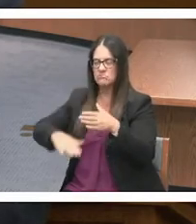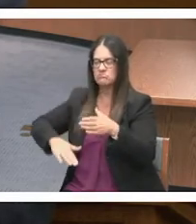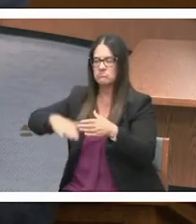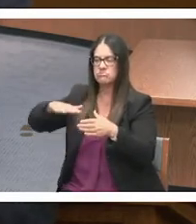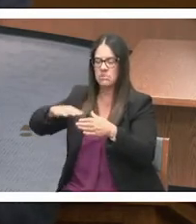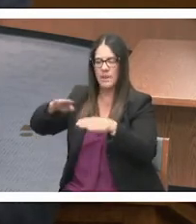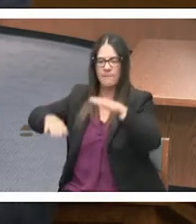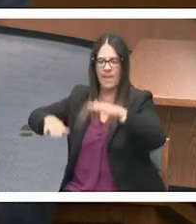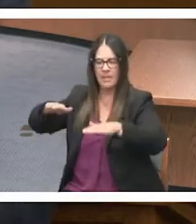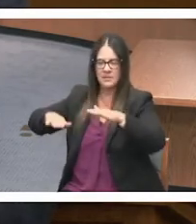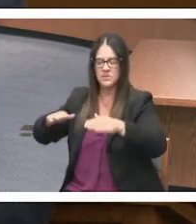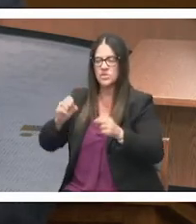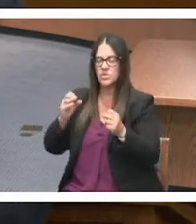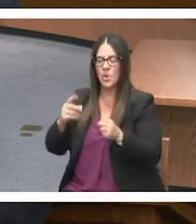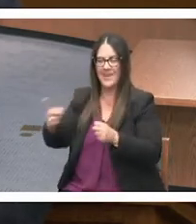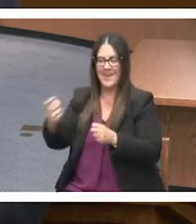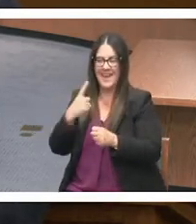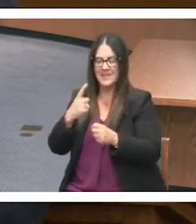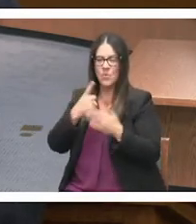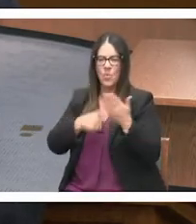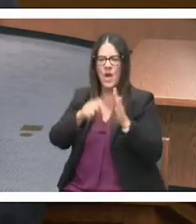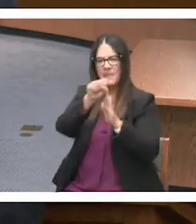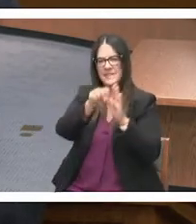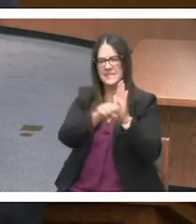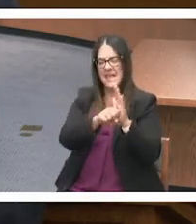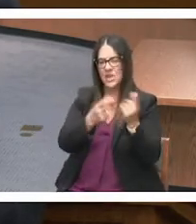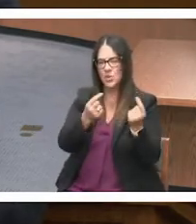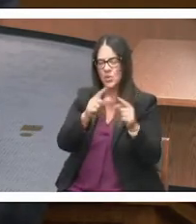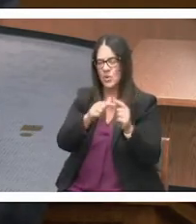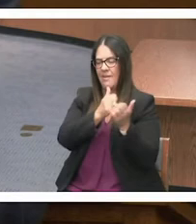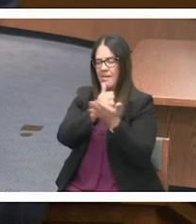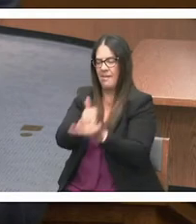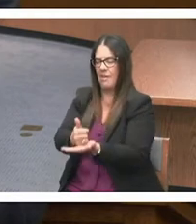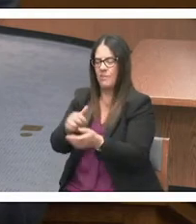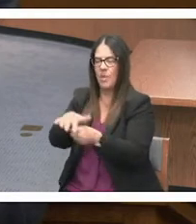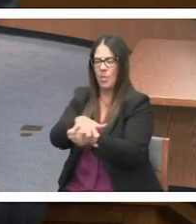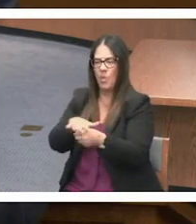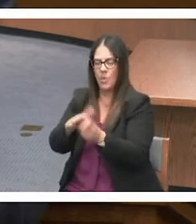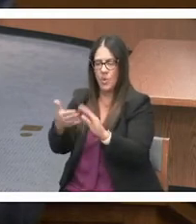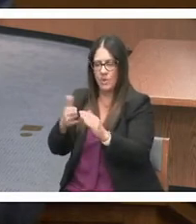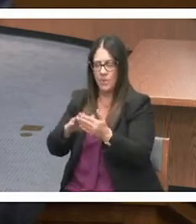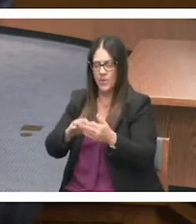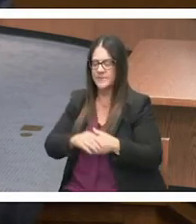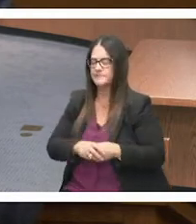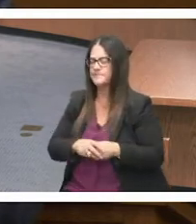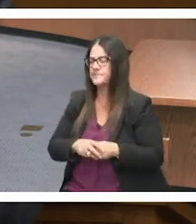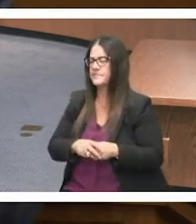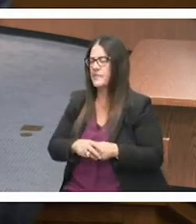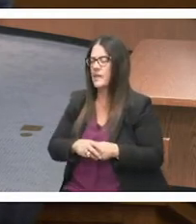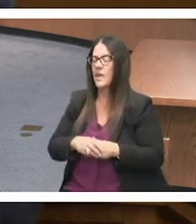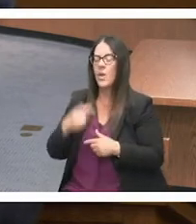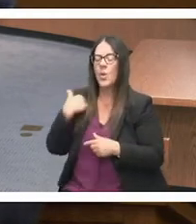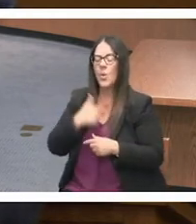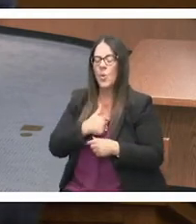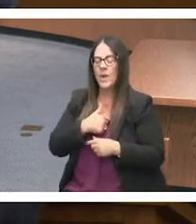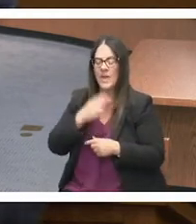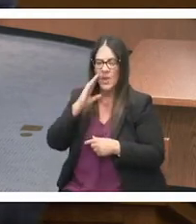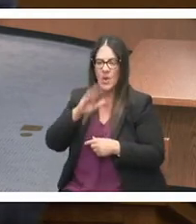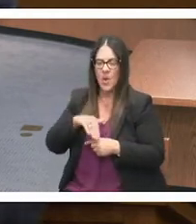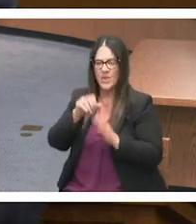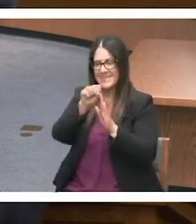about what is the state actually doing to help those local communities. Part of it is we need to get resources. The state spent